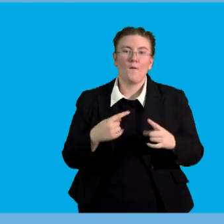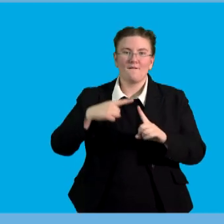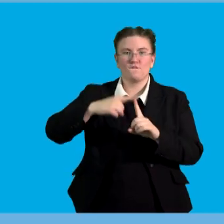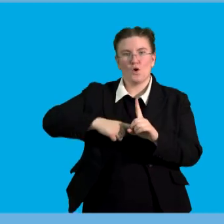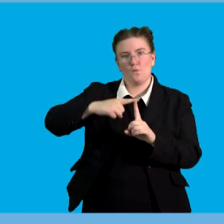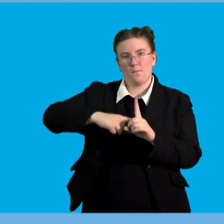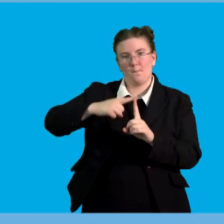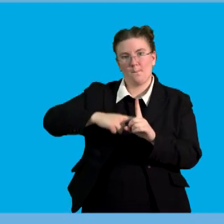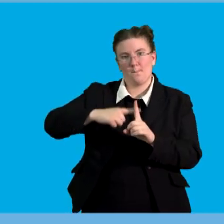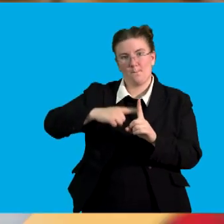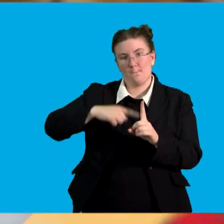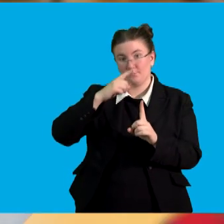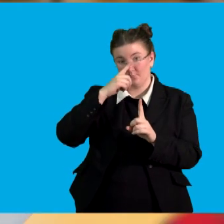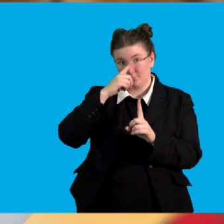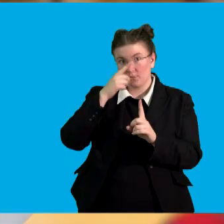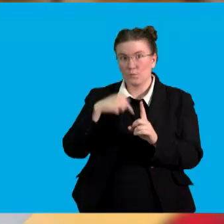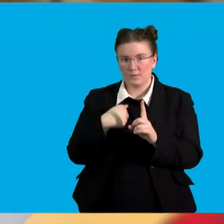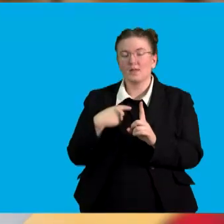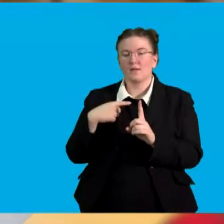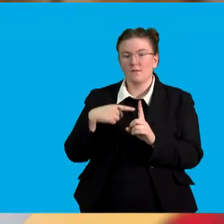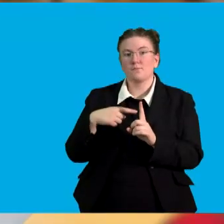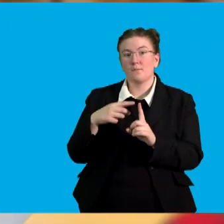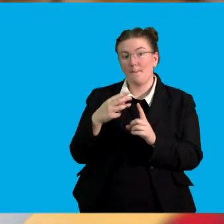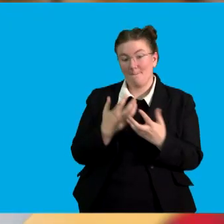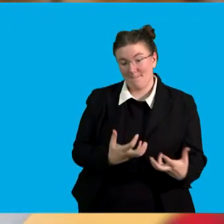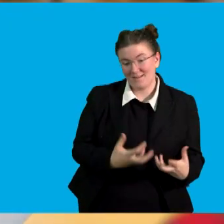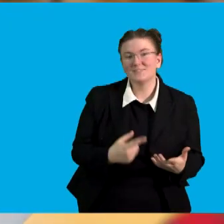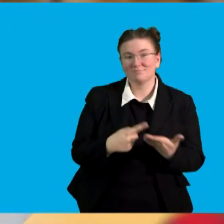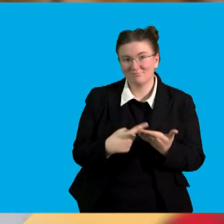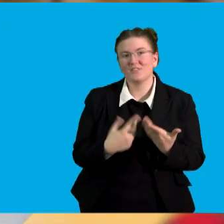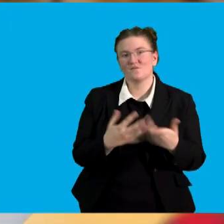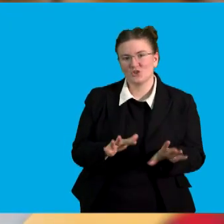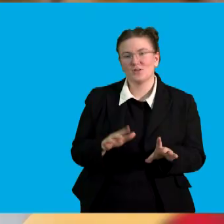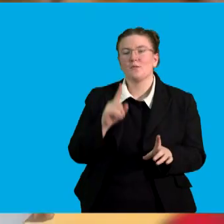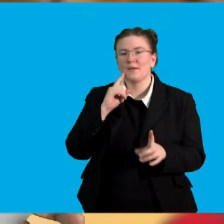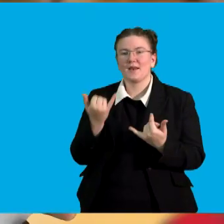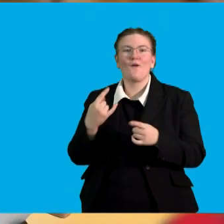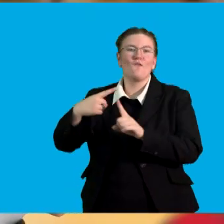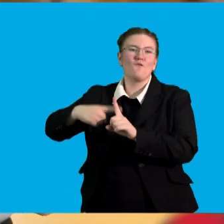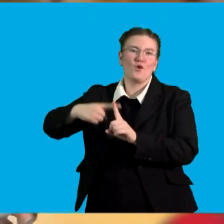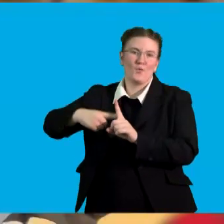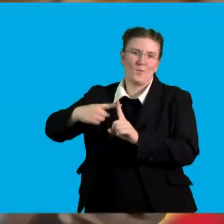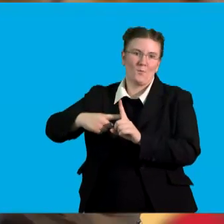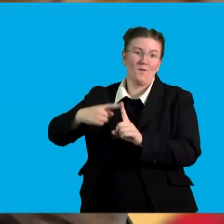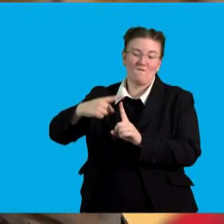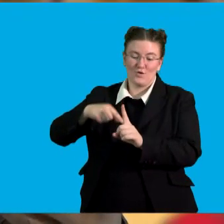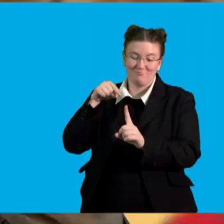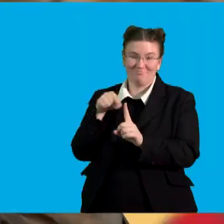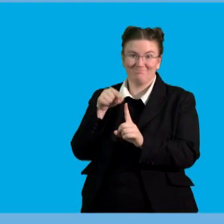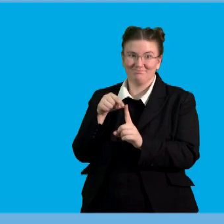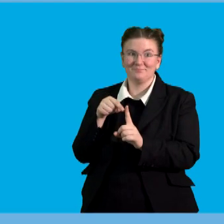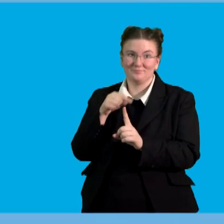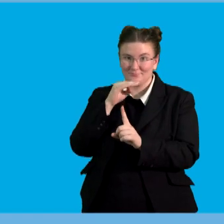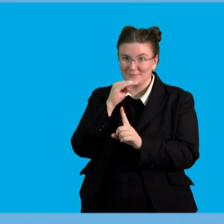Now, what about volume now? We've discussed mass, now let's discuss volume. What about volume? So volume, that is now the amount